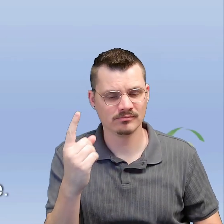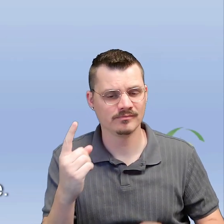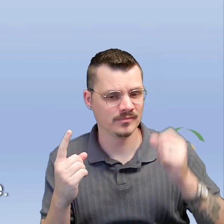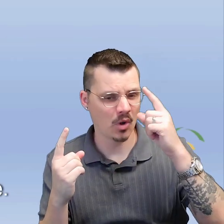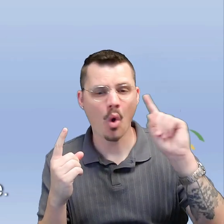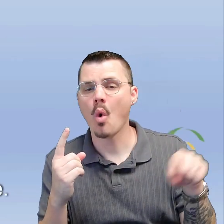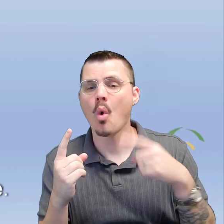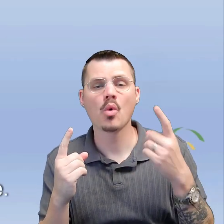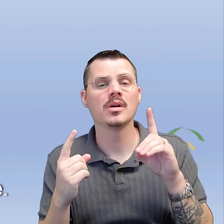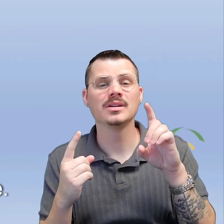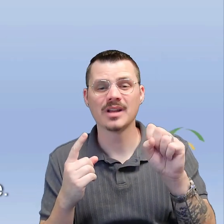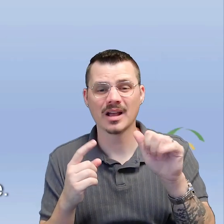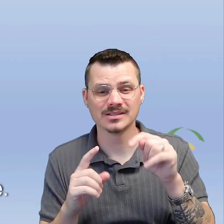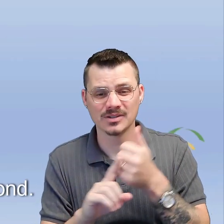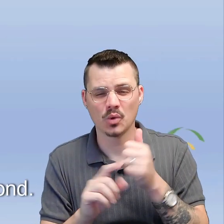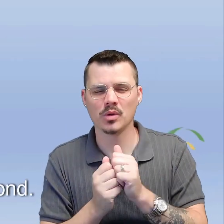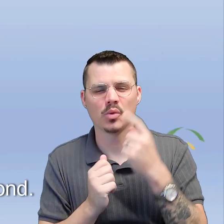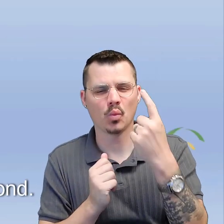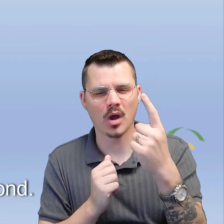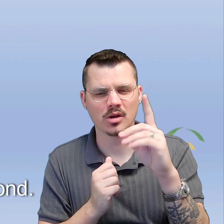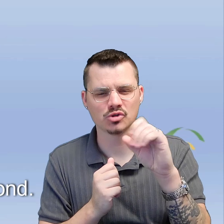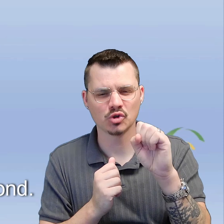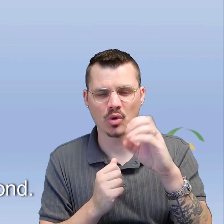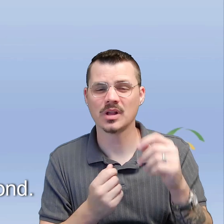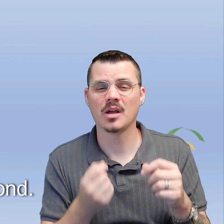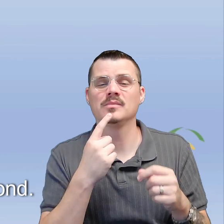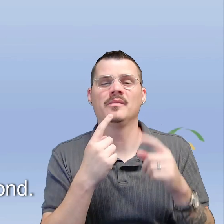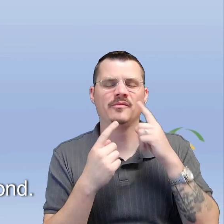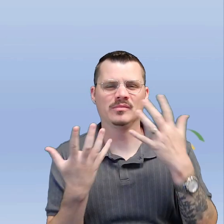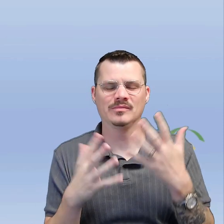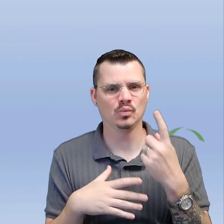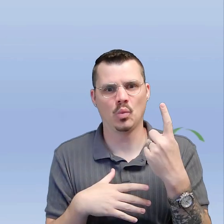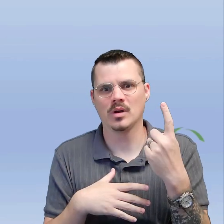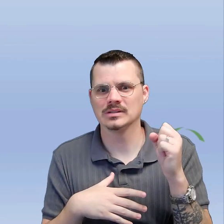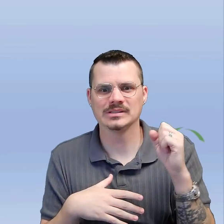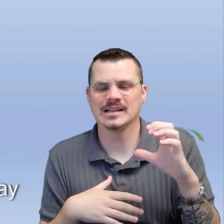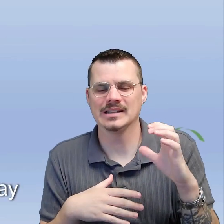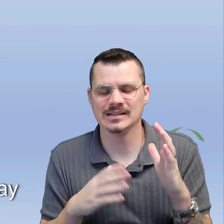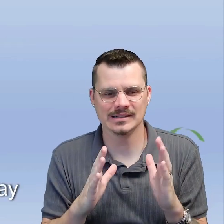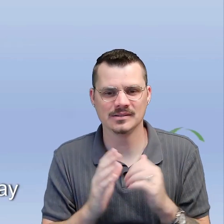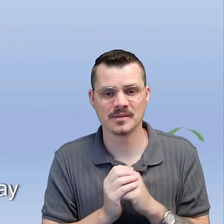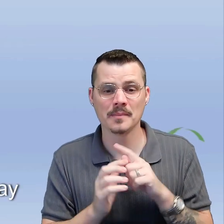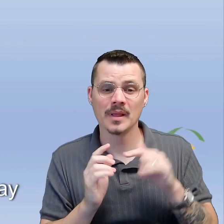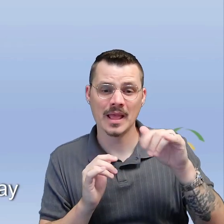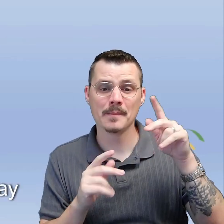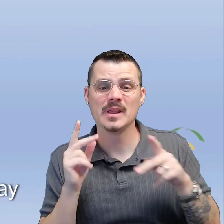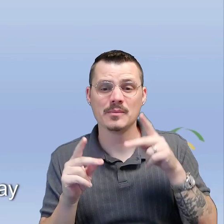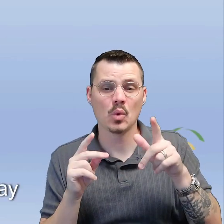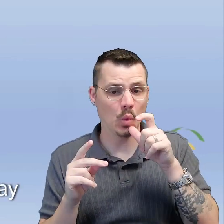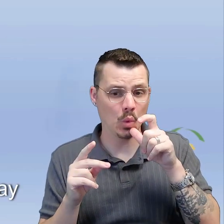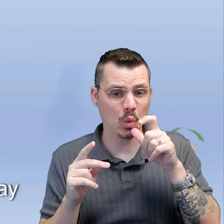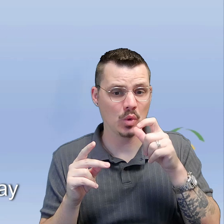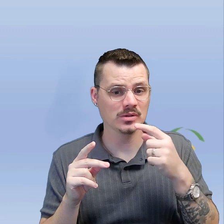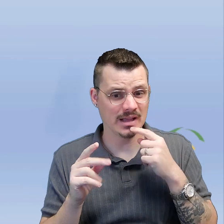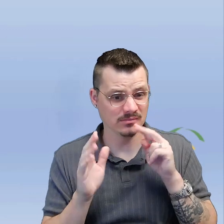And it only does so, with each dose, it only does so for a fraction of a second. But the people that are